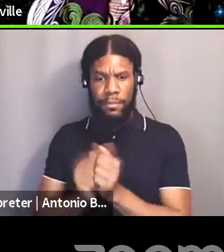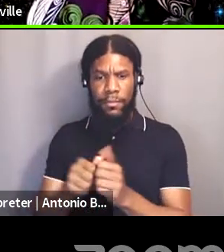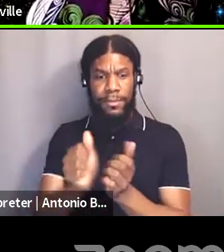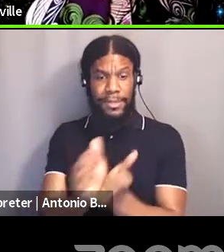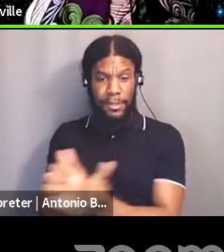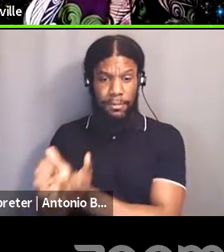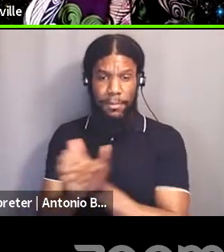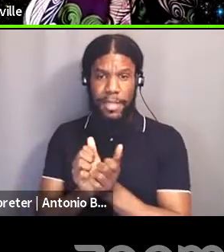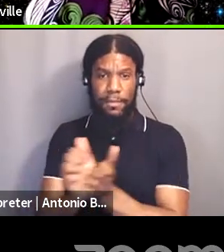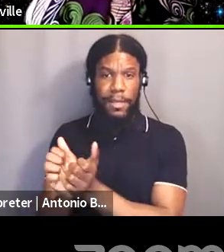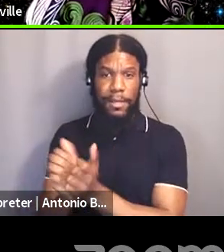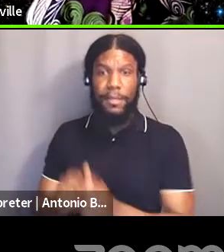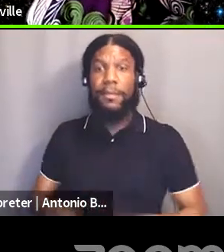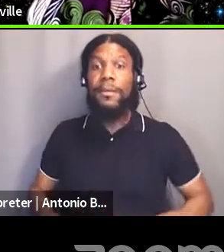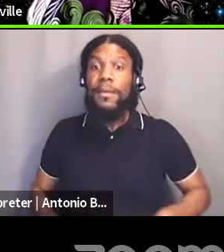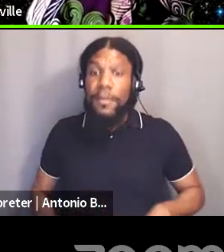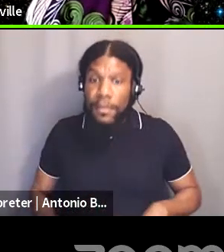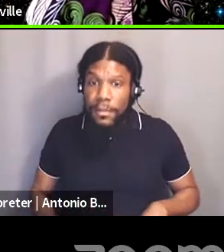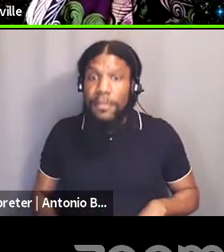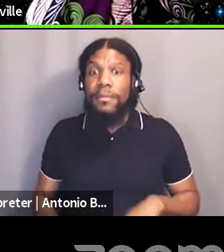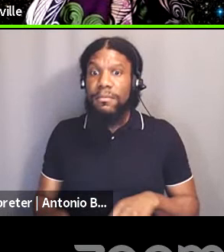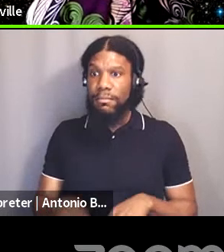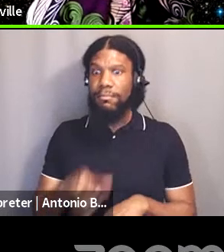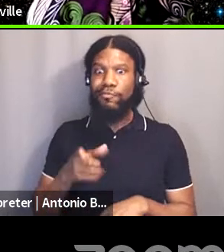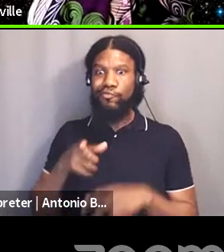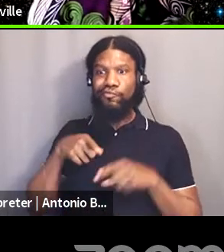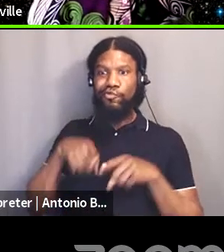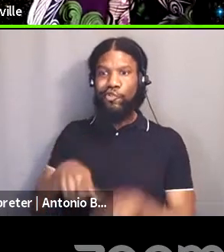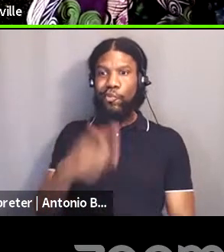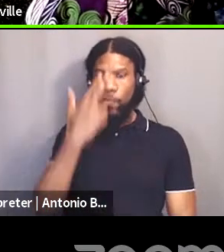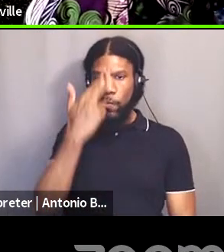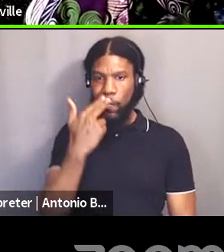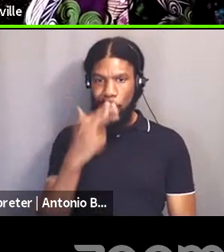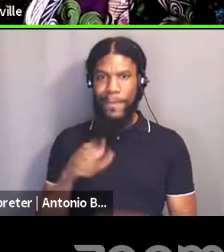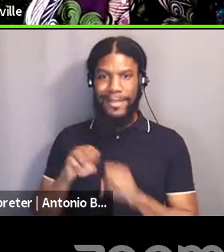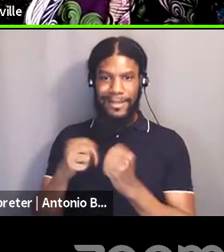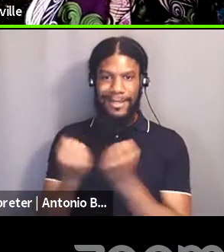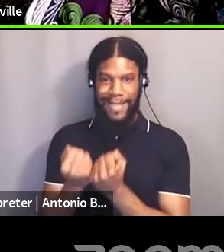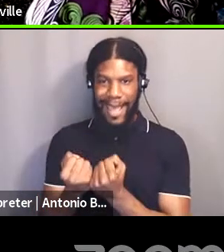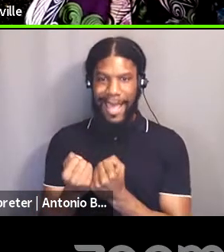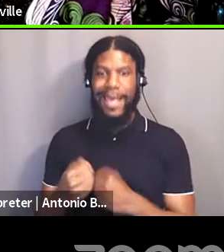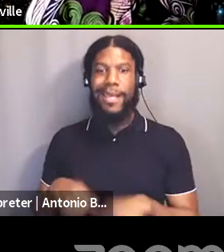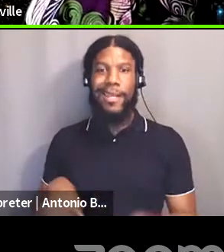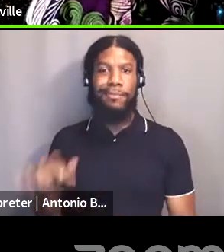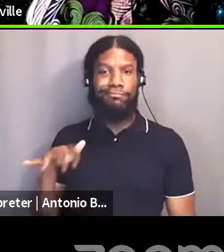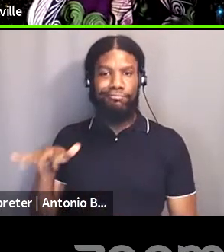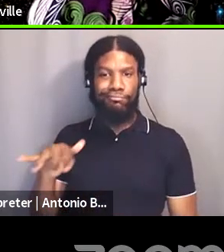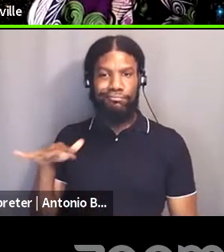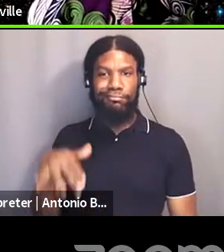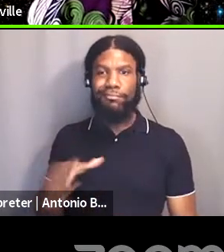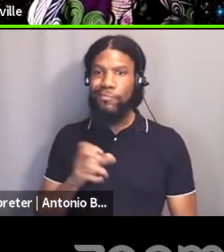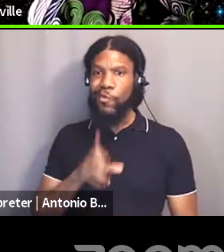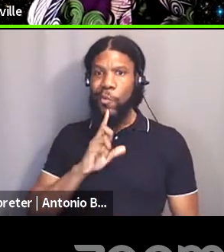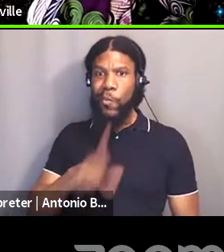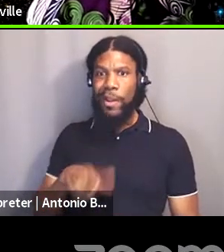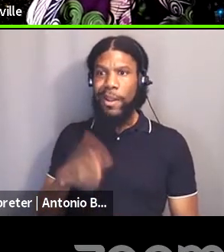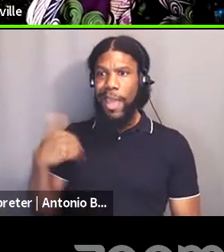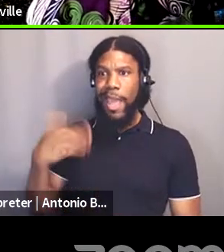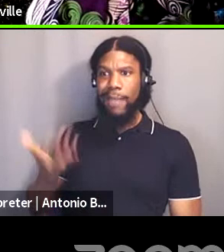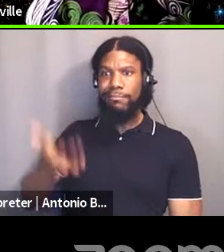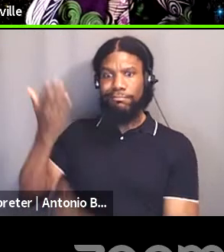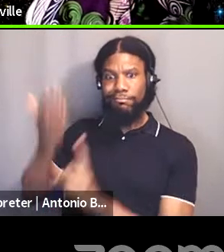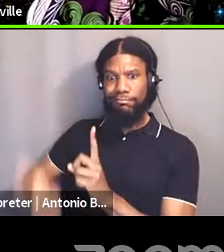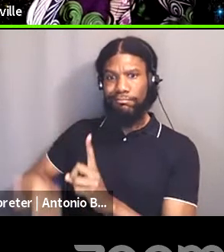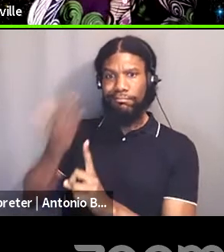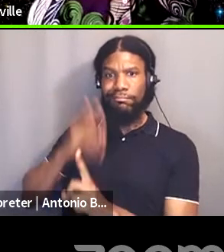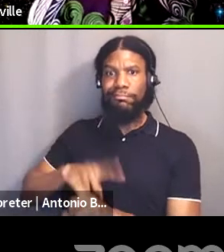And so immediately that there's a critique that happens, and you know, all kinds of edits, and it's